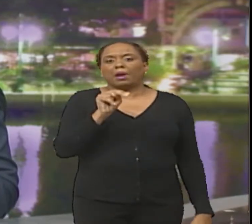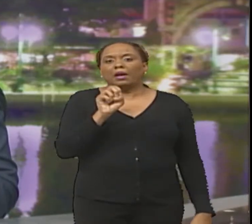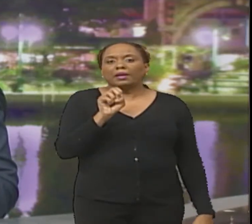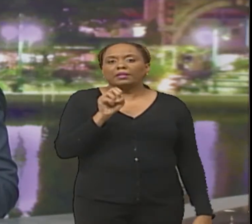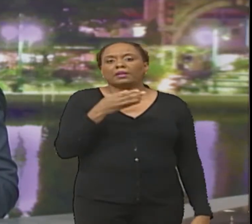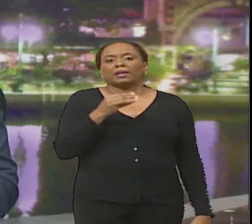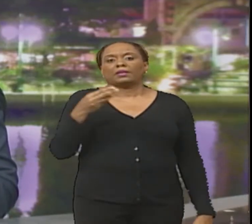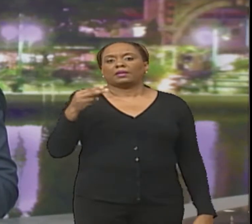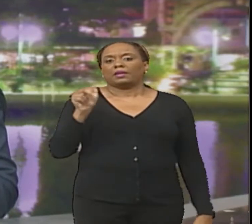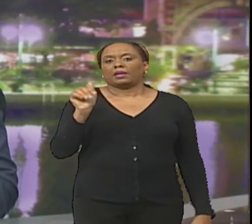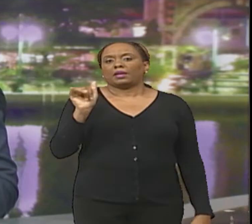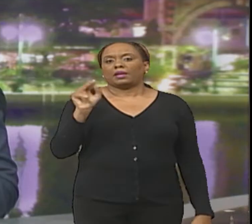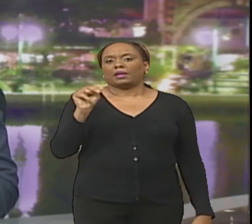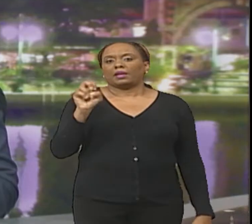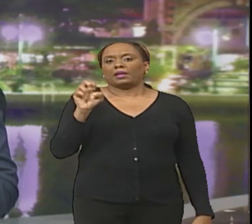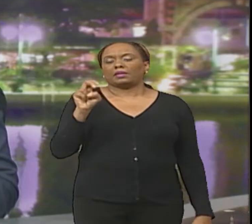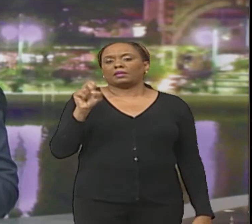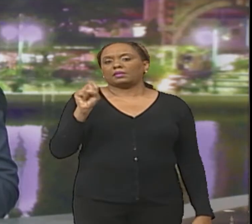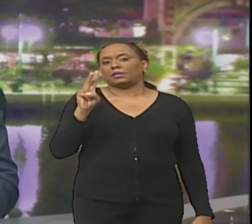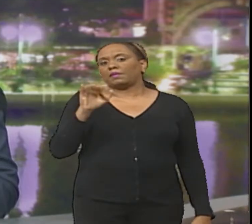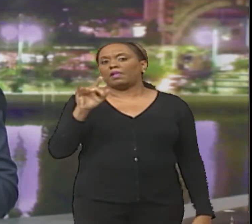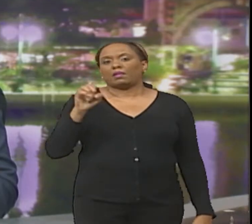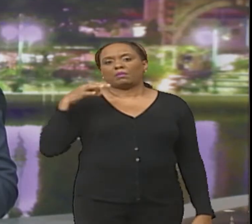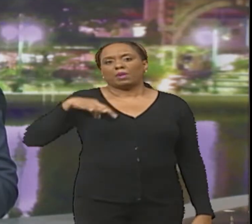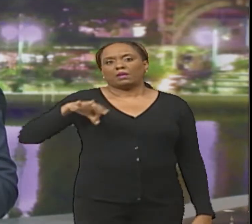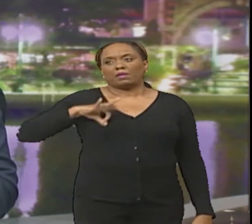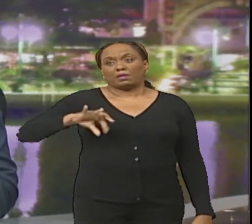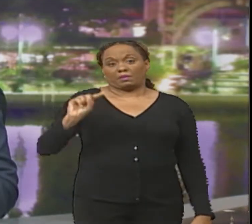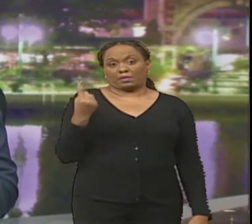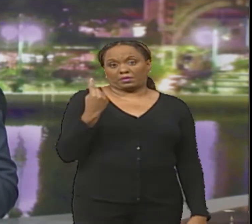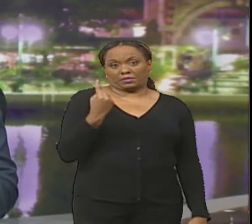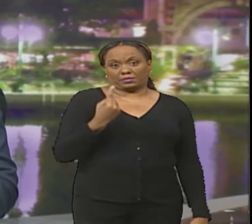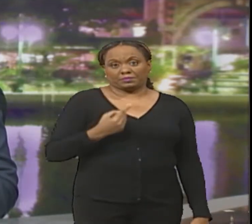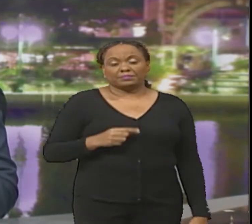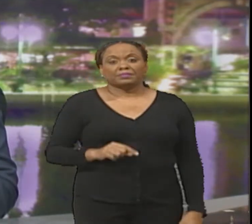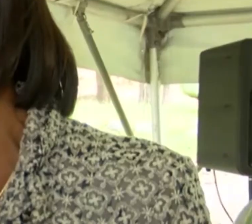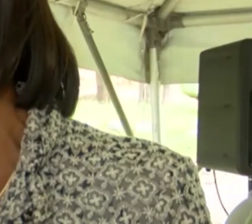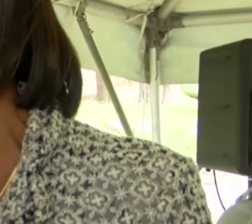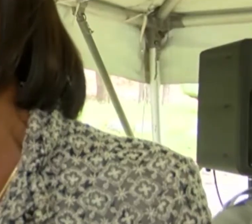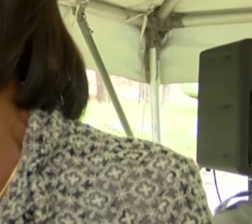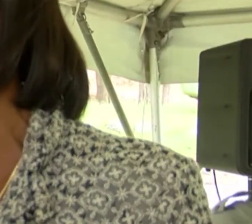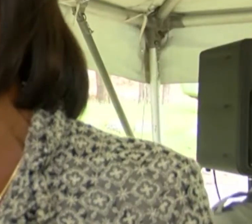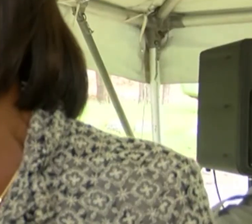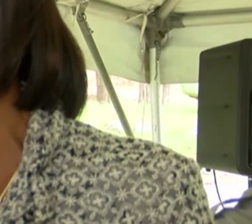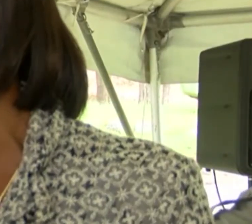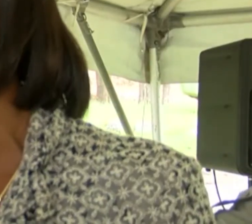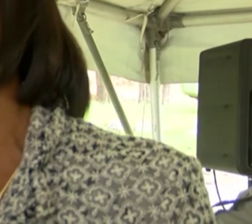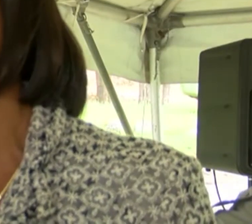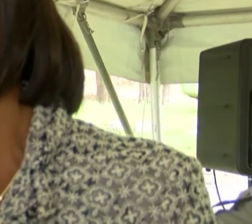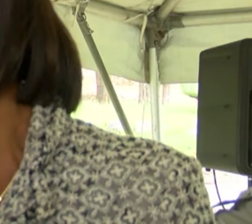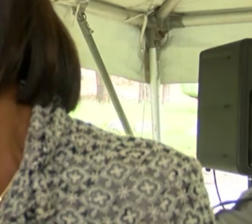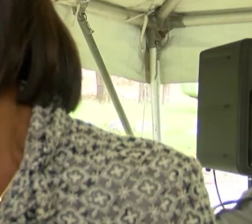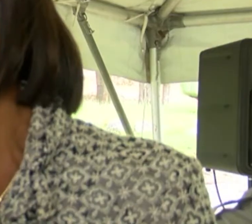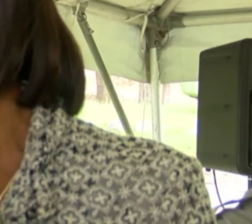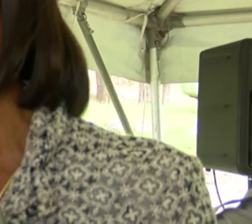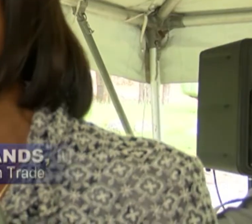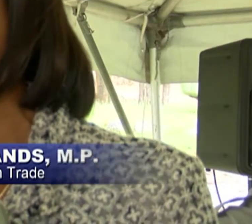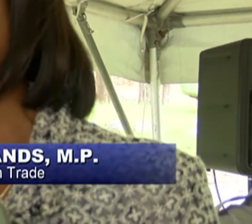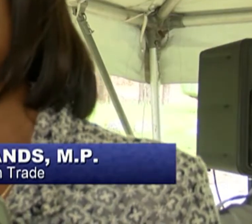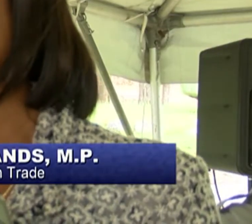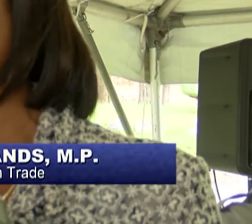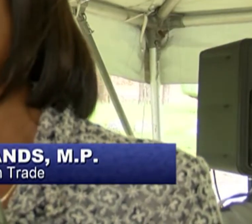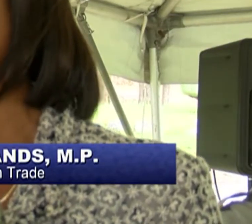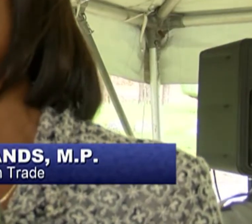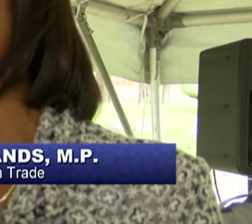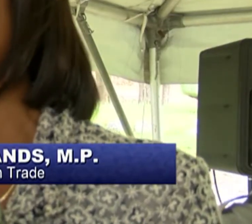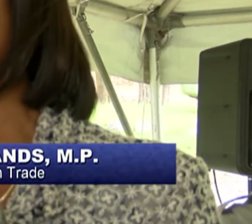first to benefit from the project. We have over 290 units that will need rewiring,